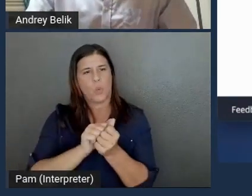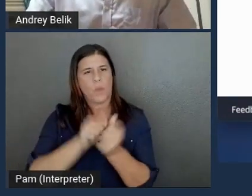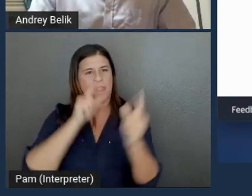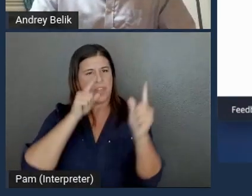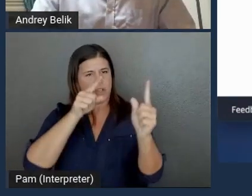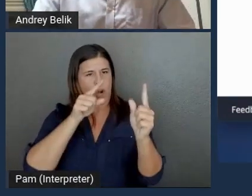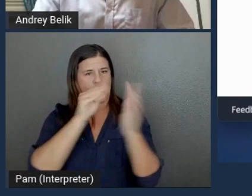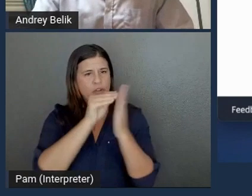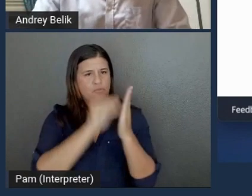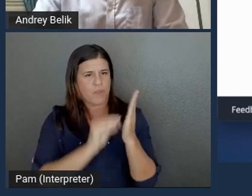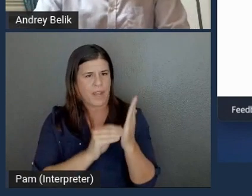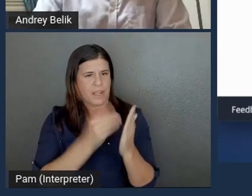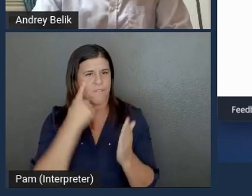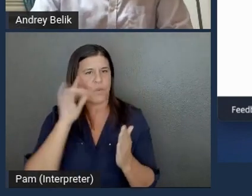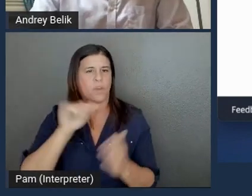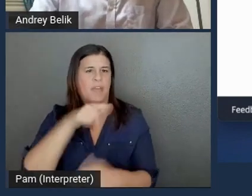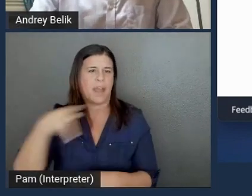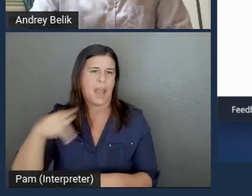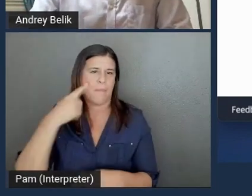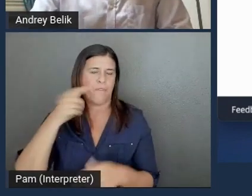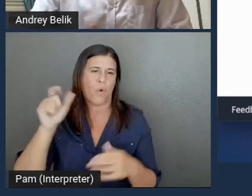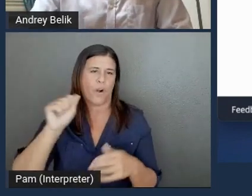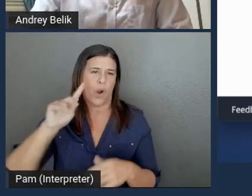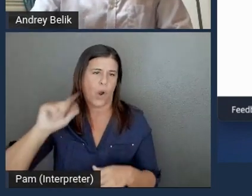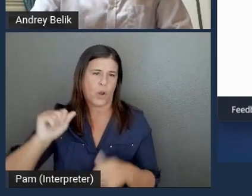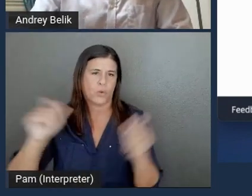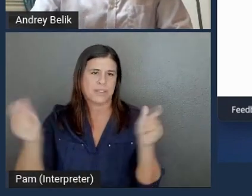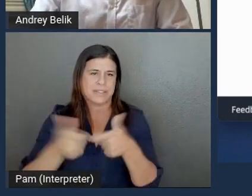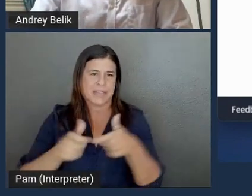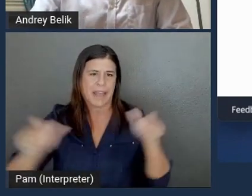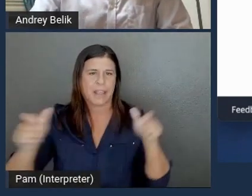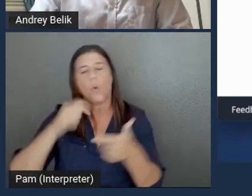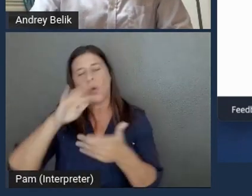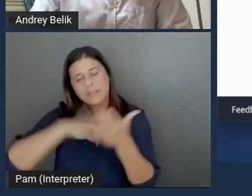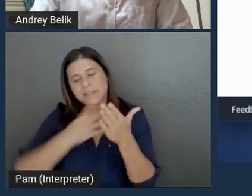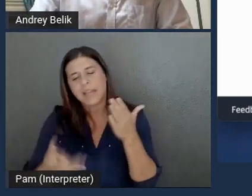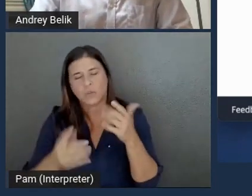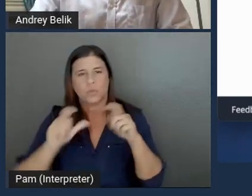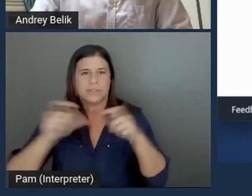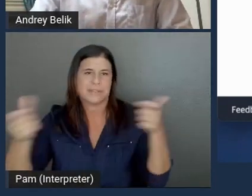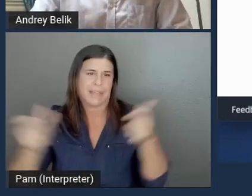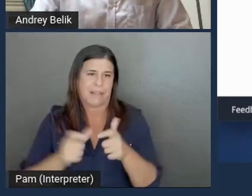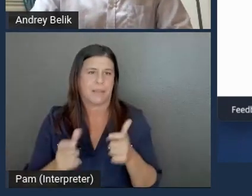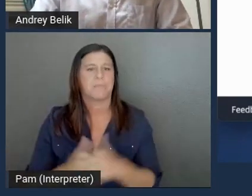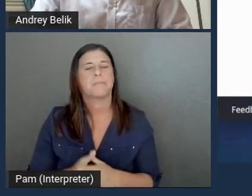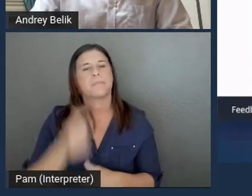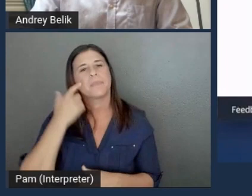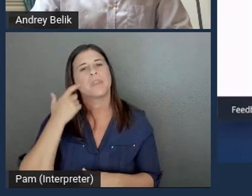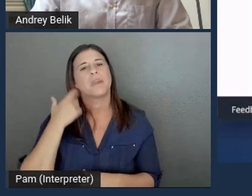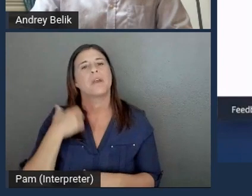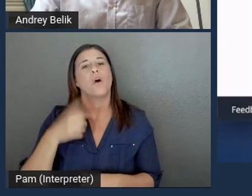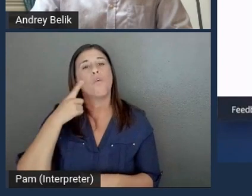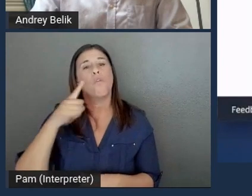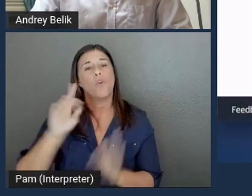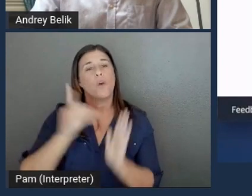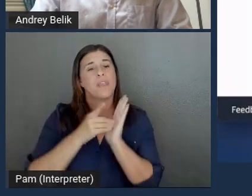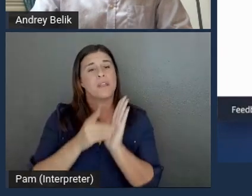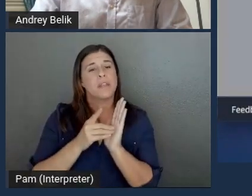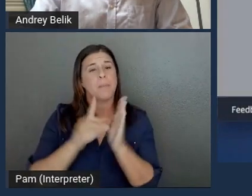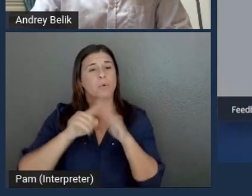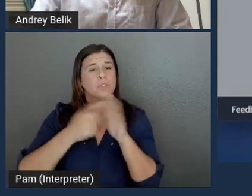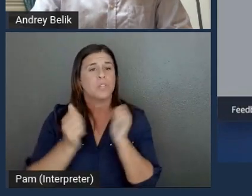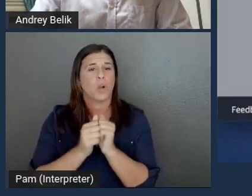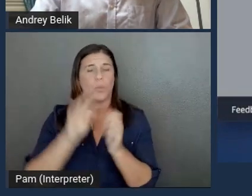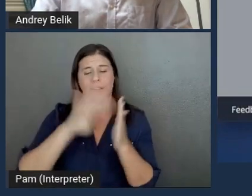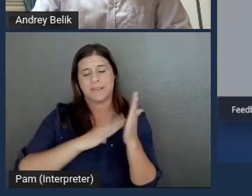tracking in AWS application autoscaling, or schedule scaling. So for this demo, let's start with